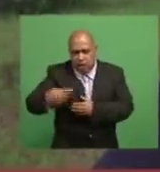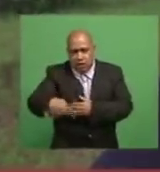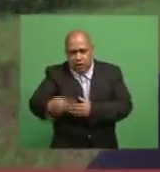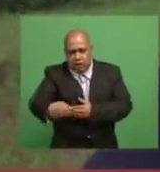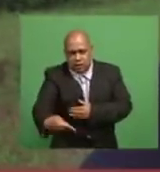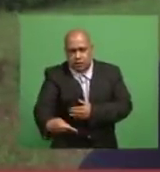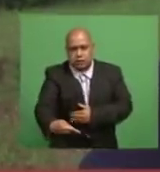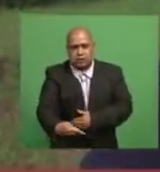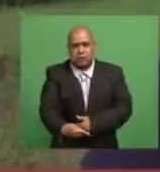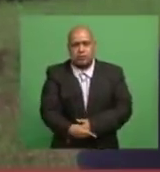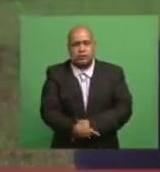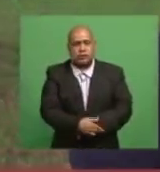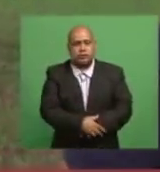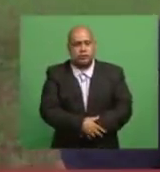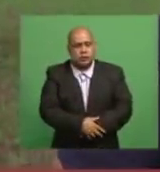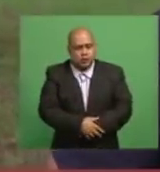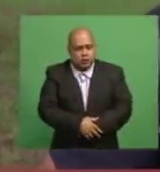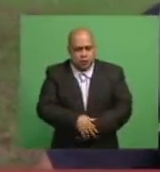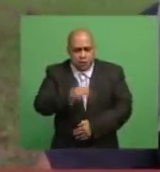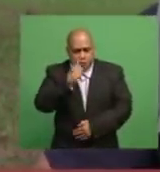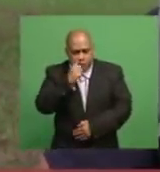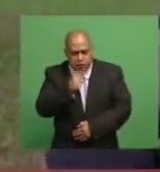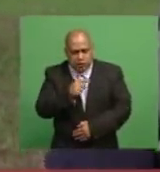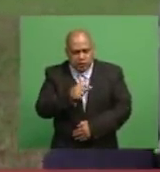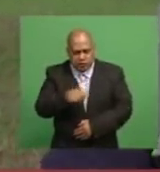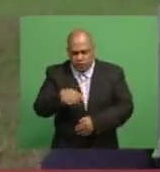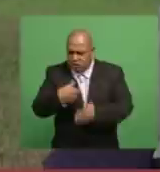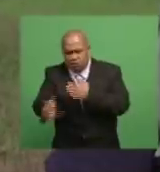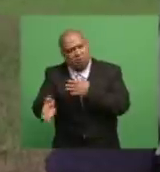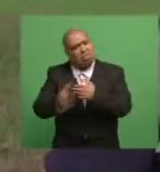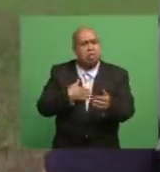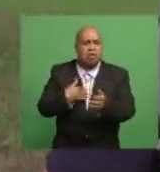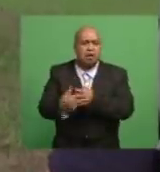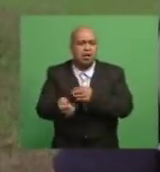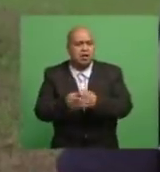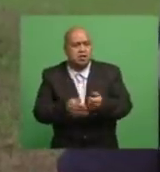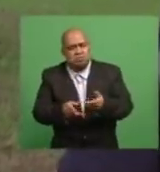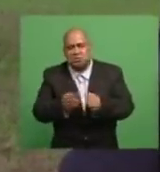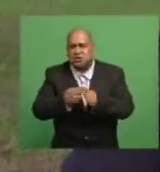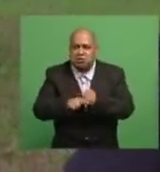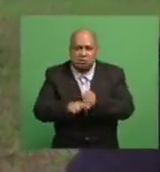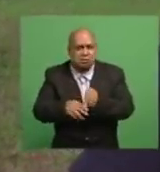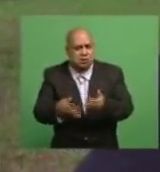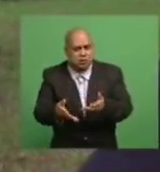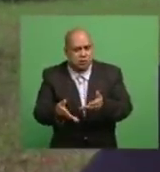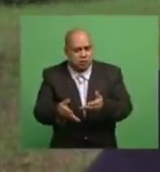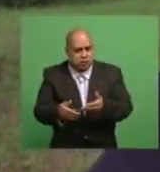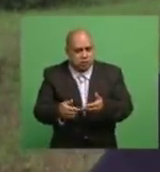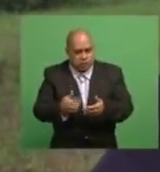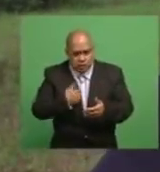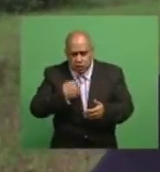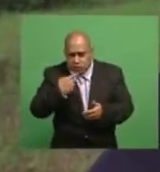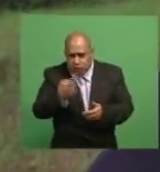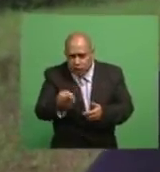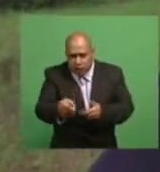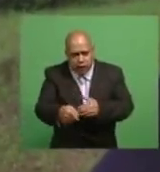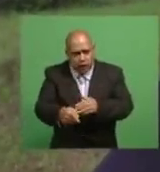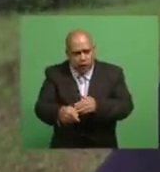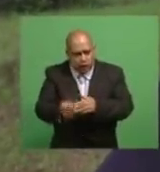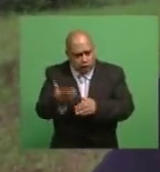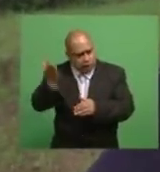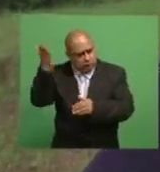take this COVID-19 very lightly. I want to say that previously, in previous